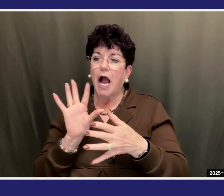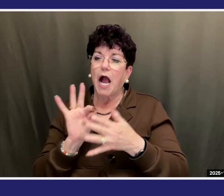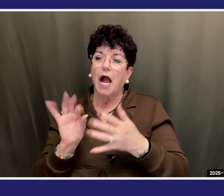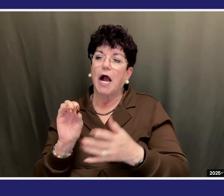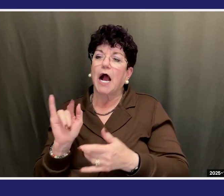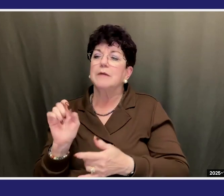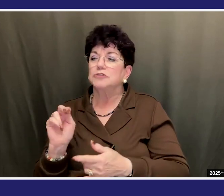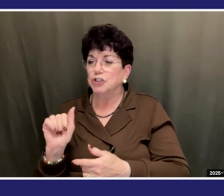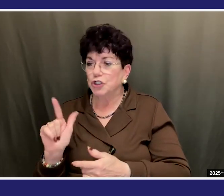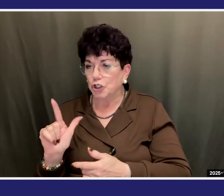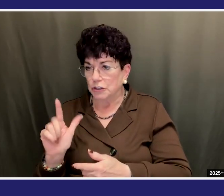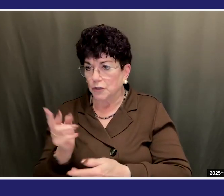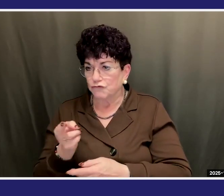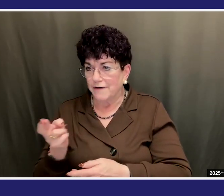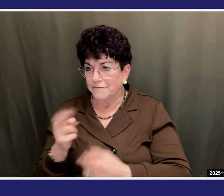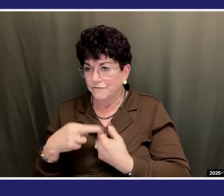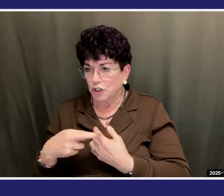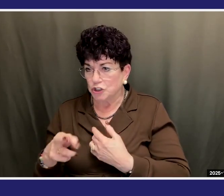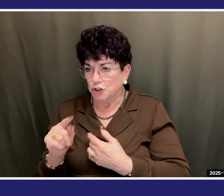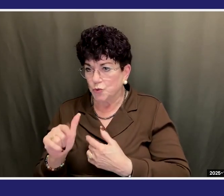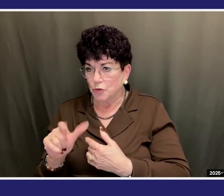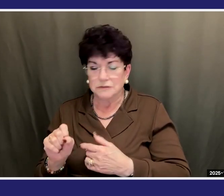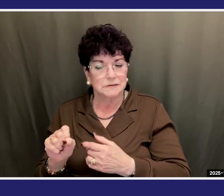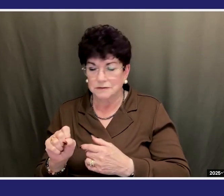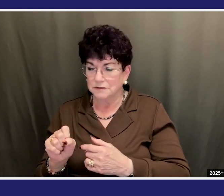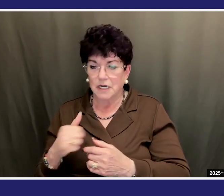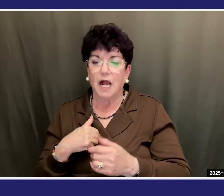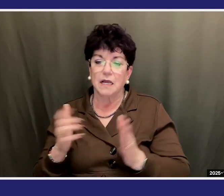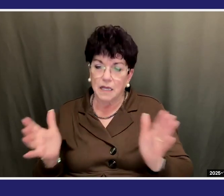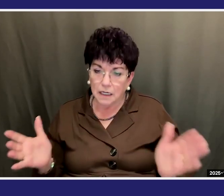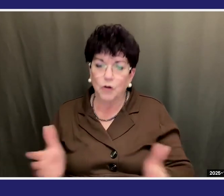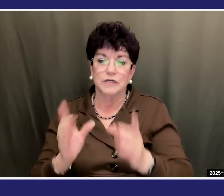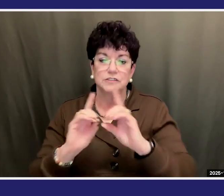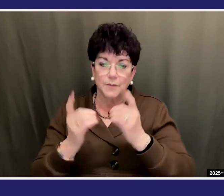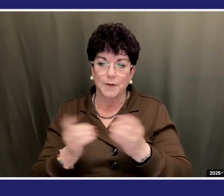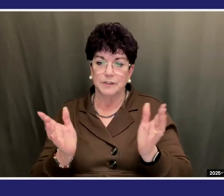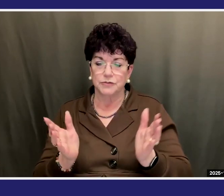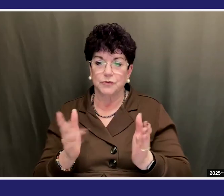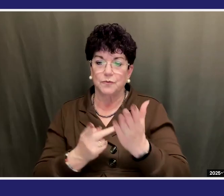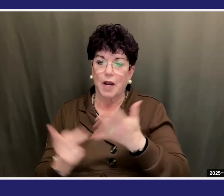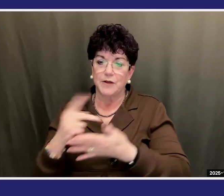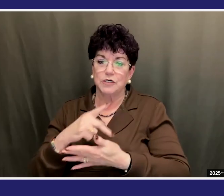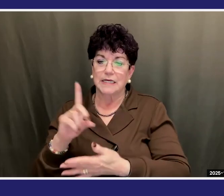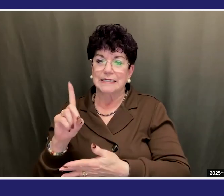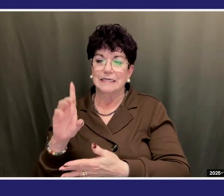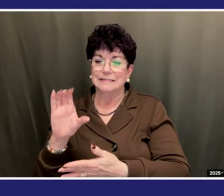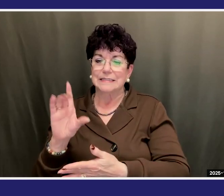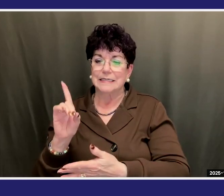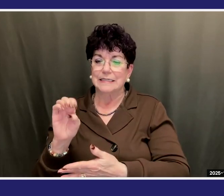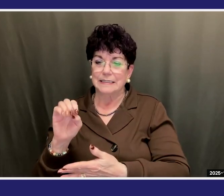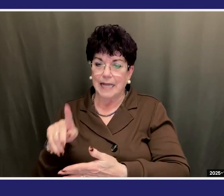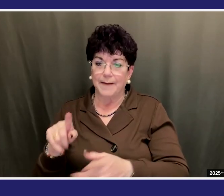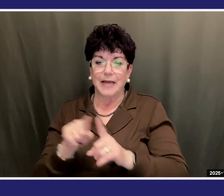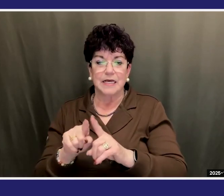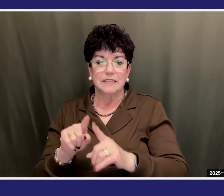reference tools, unquote. I urge the department to prioritize CDEPs as a core strategy and